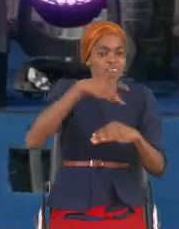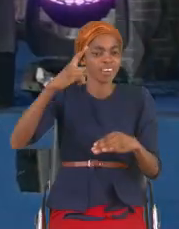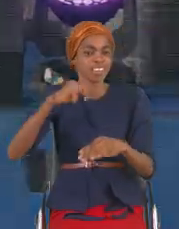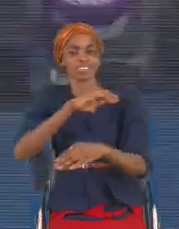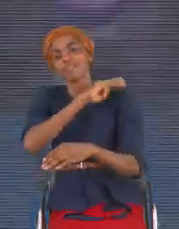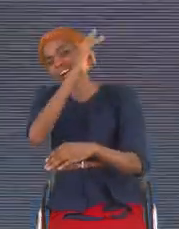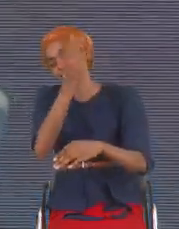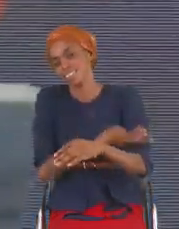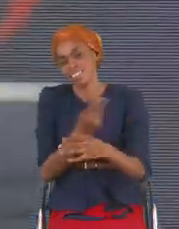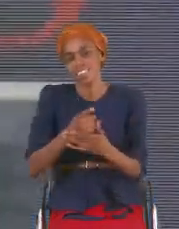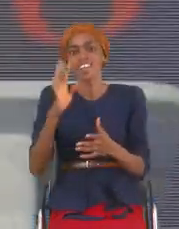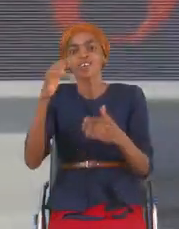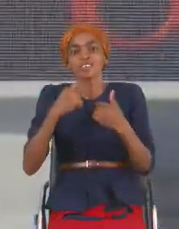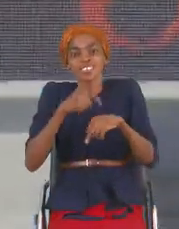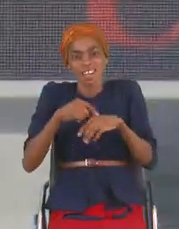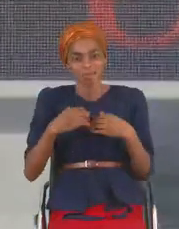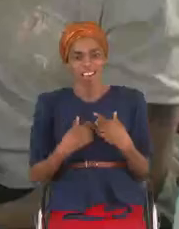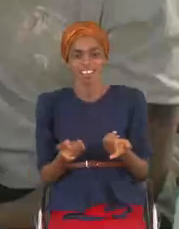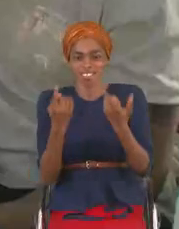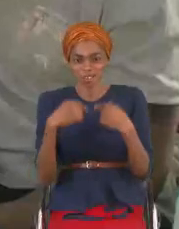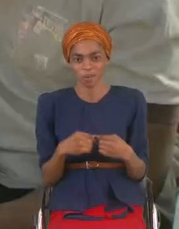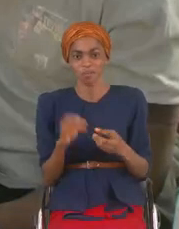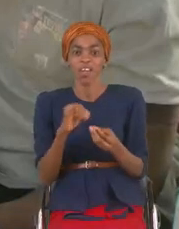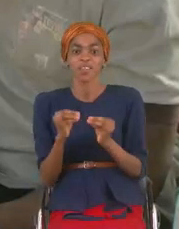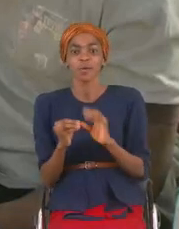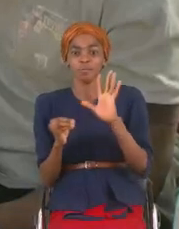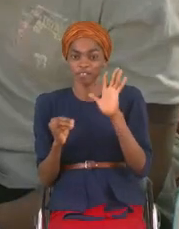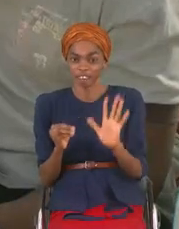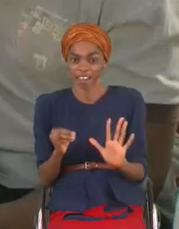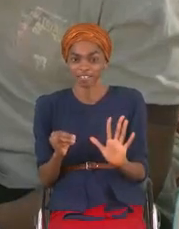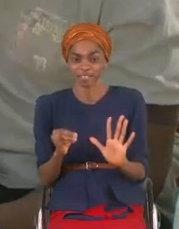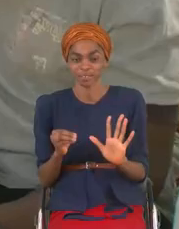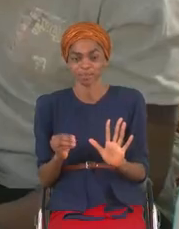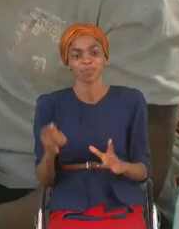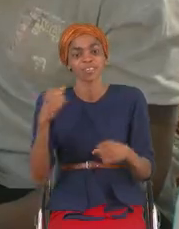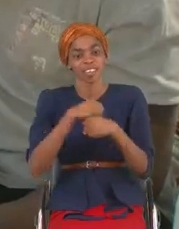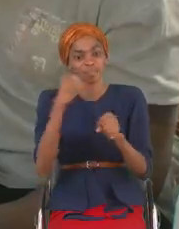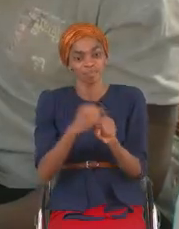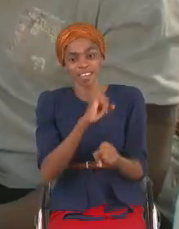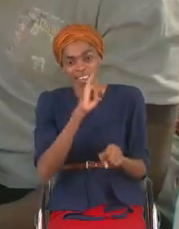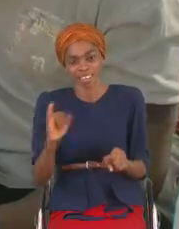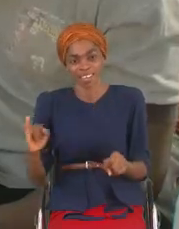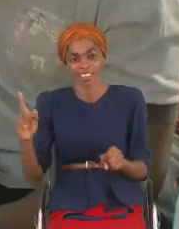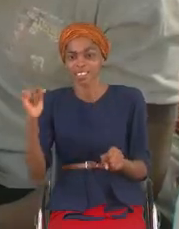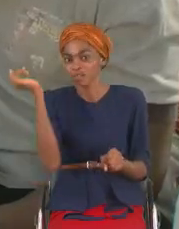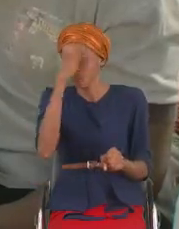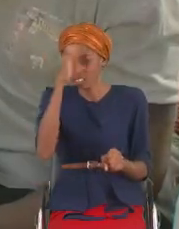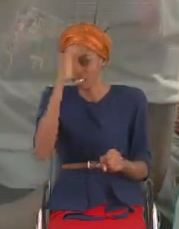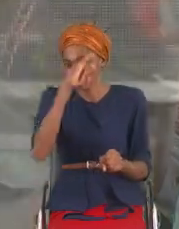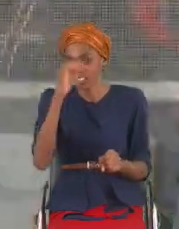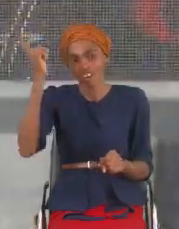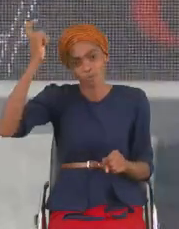mighty. Your time has now come. Number five, making the foolish